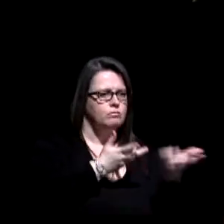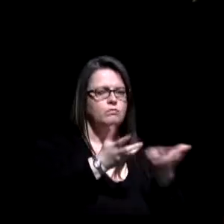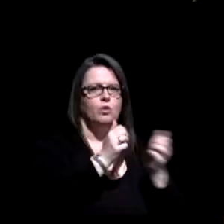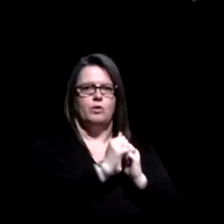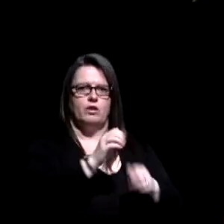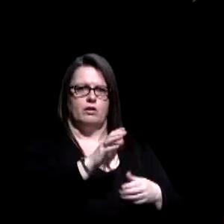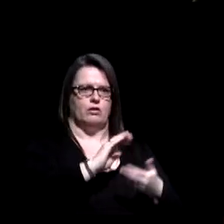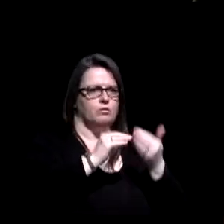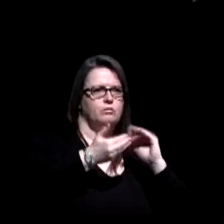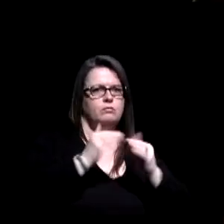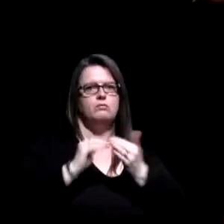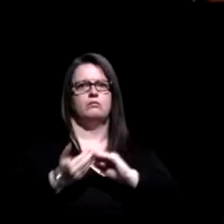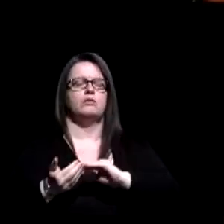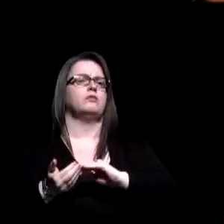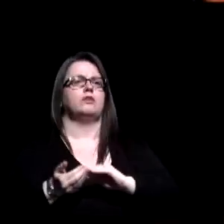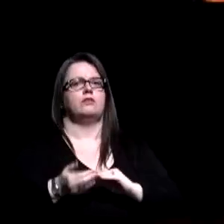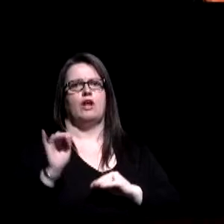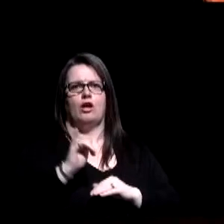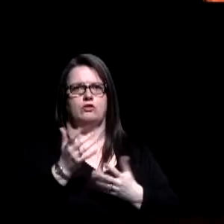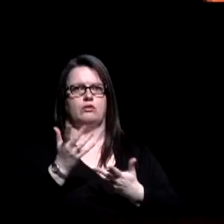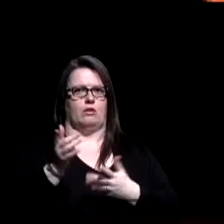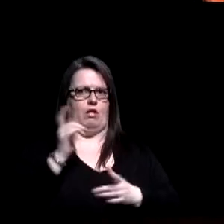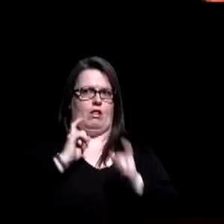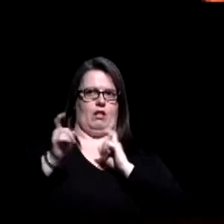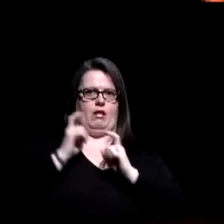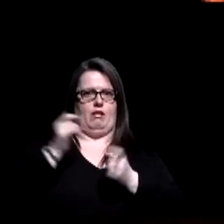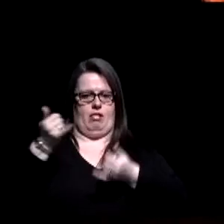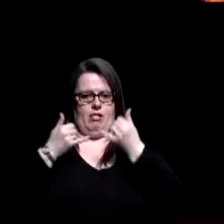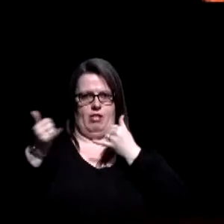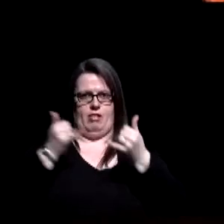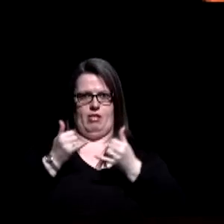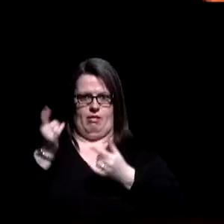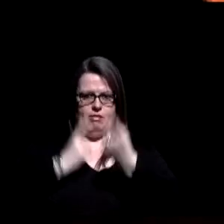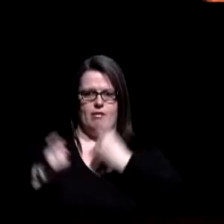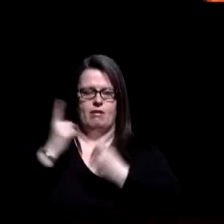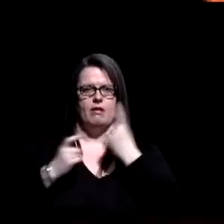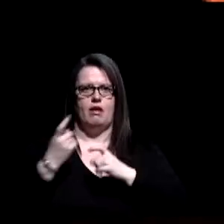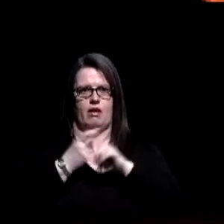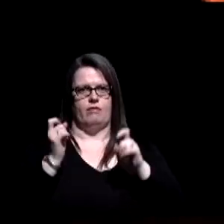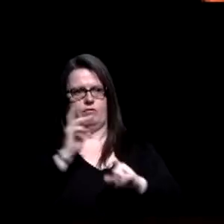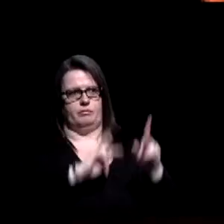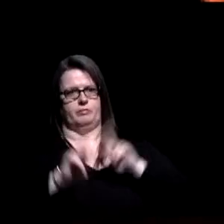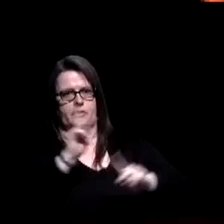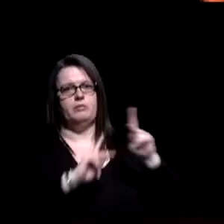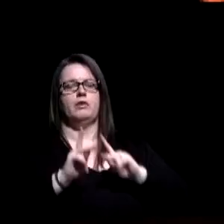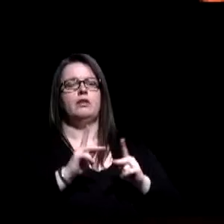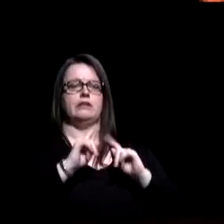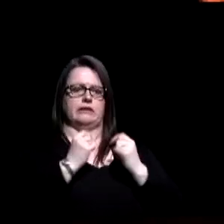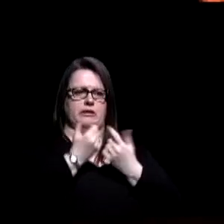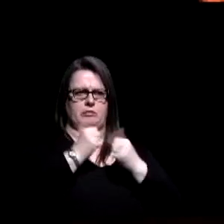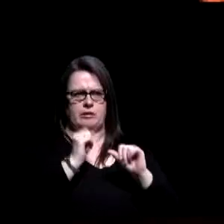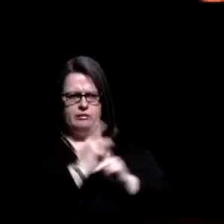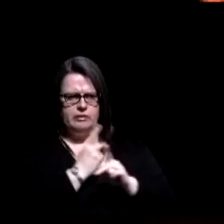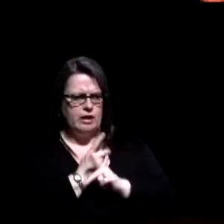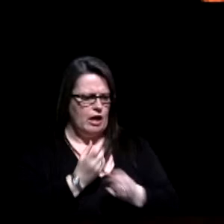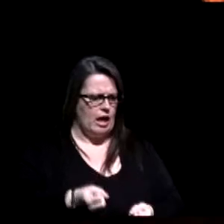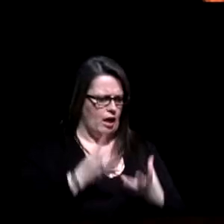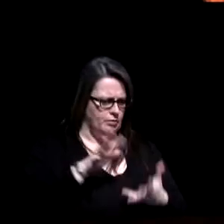many calls and inquiries directly from residents, the team tried to capture the extent of damages while